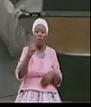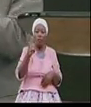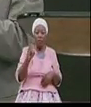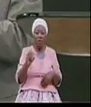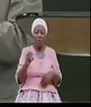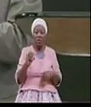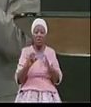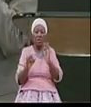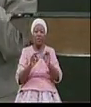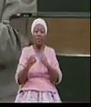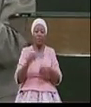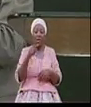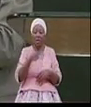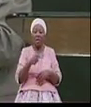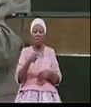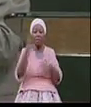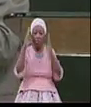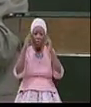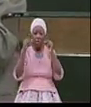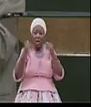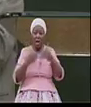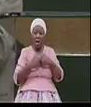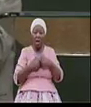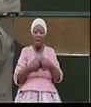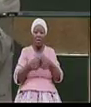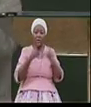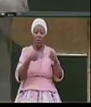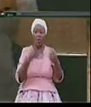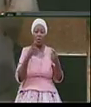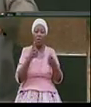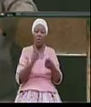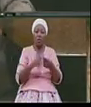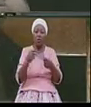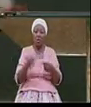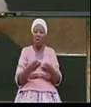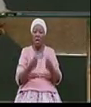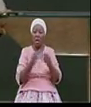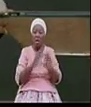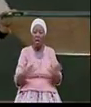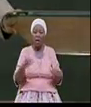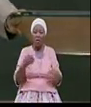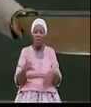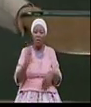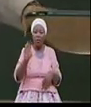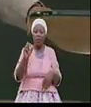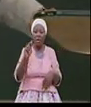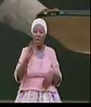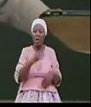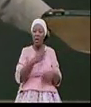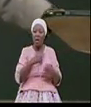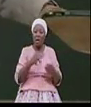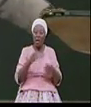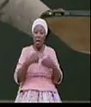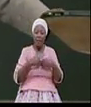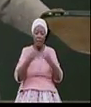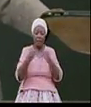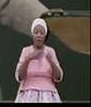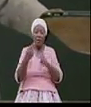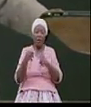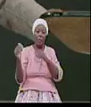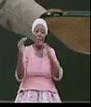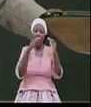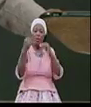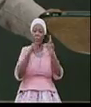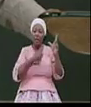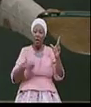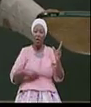had gone into the land of Canaan and had fought the battle of the Lord